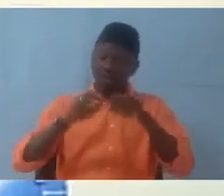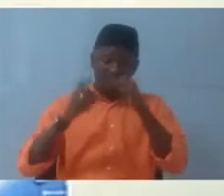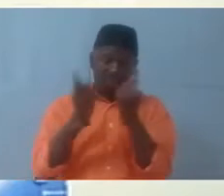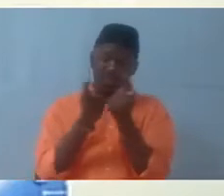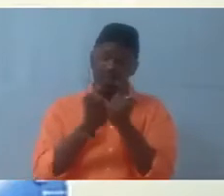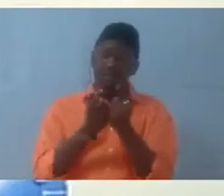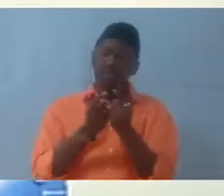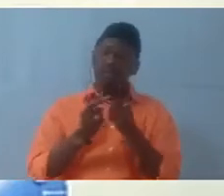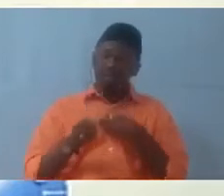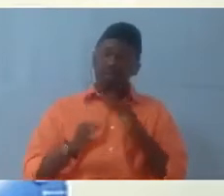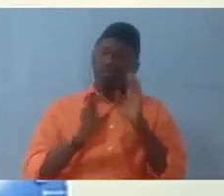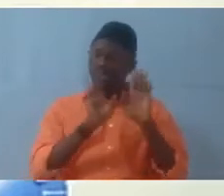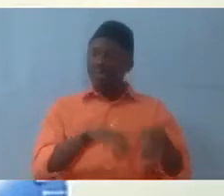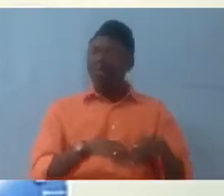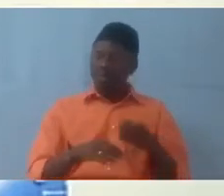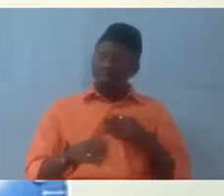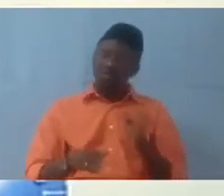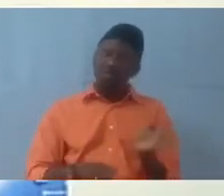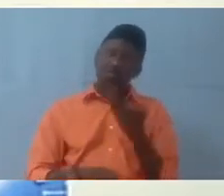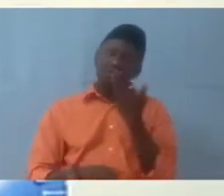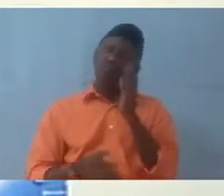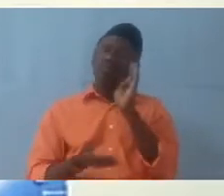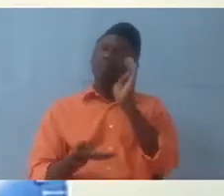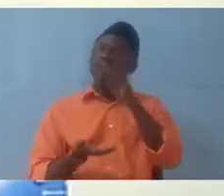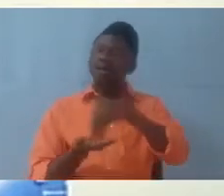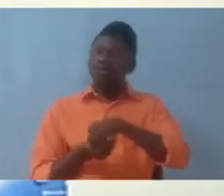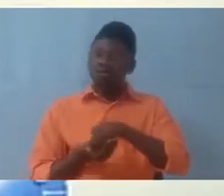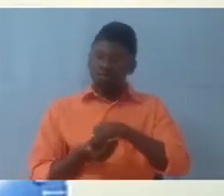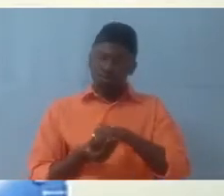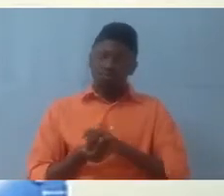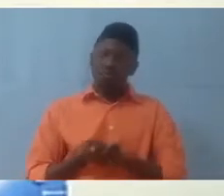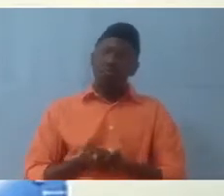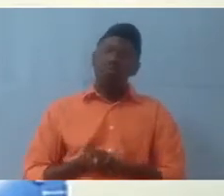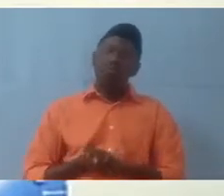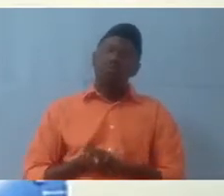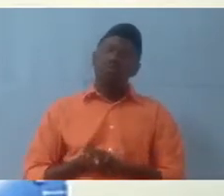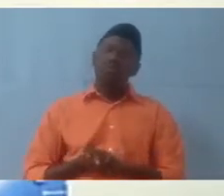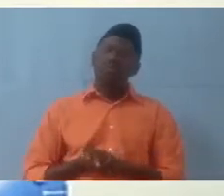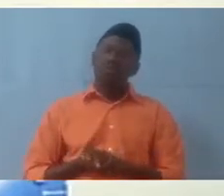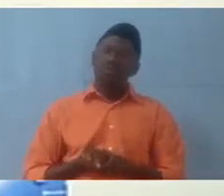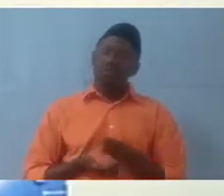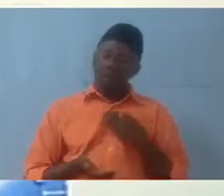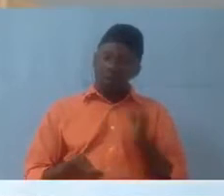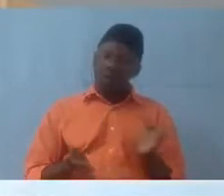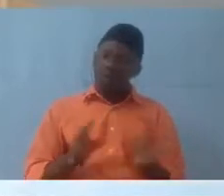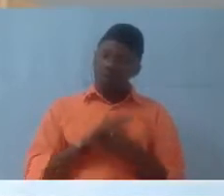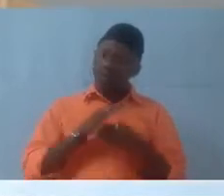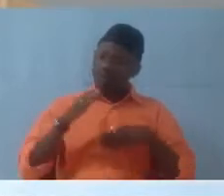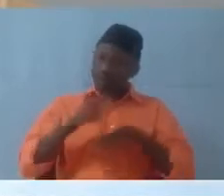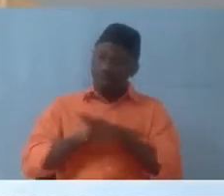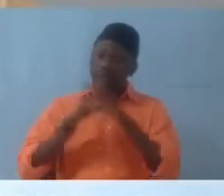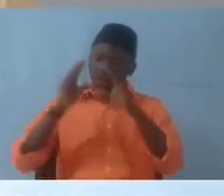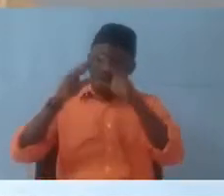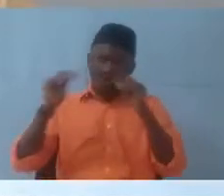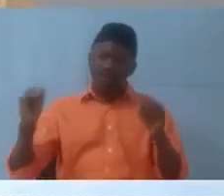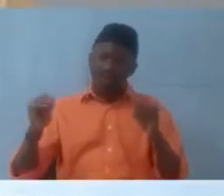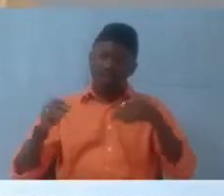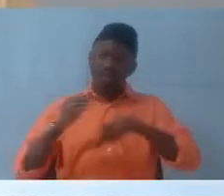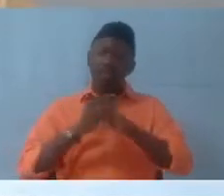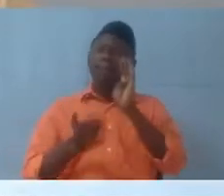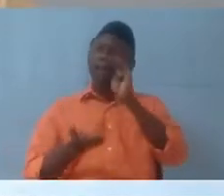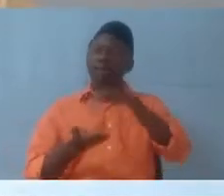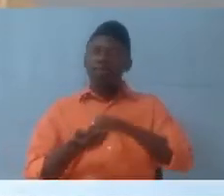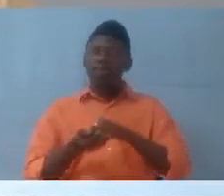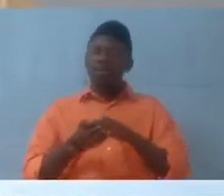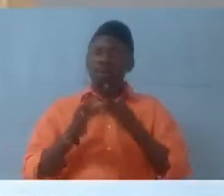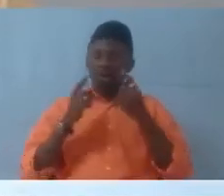yep. And I drove to Banjul. Ma dal di dawal dem Banjul. So I went in the reception. Ma dem si reception bi fof. And I announced